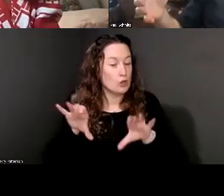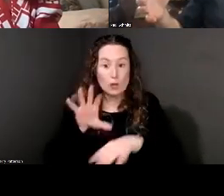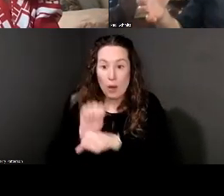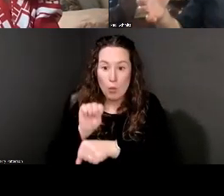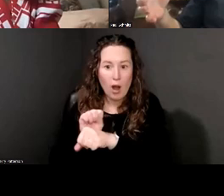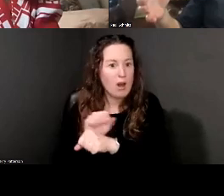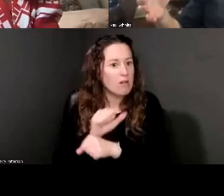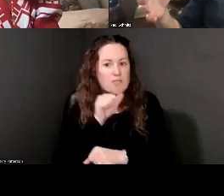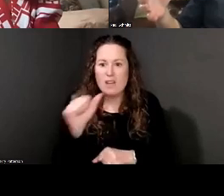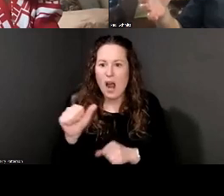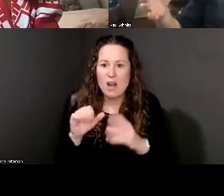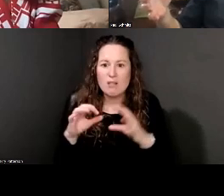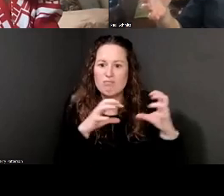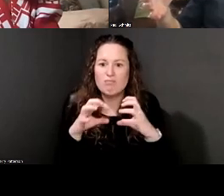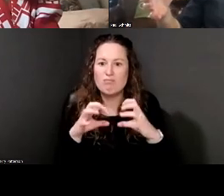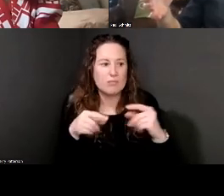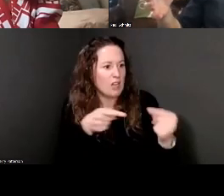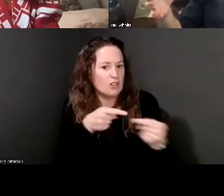not